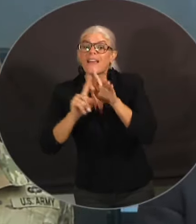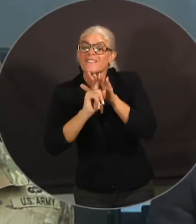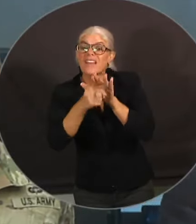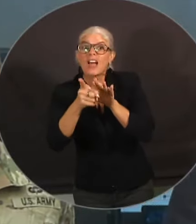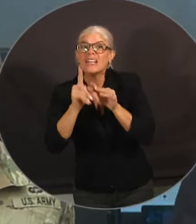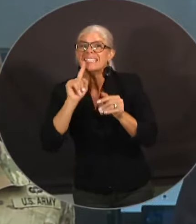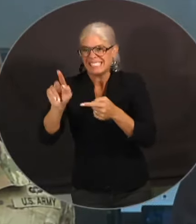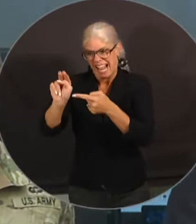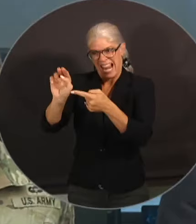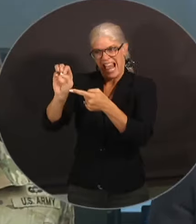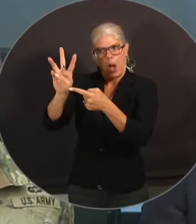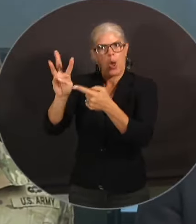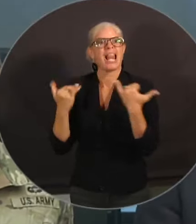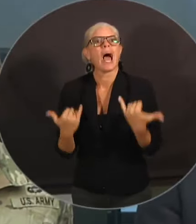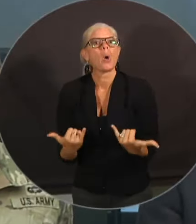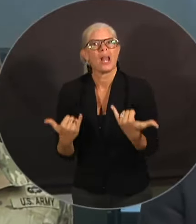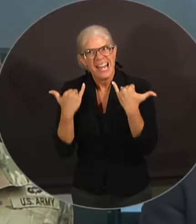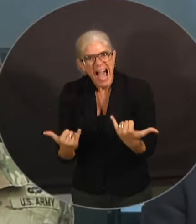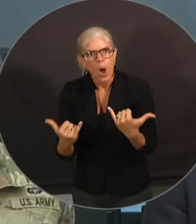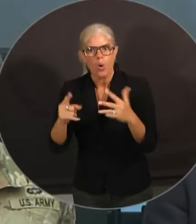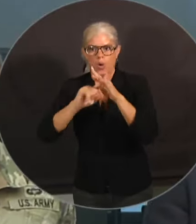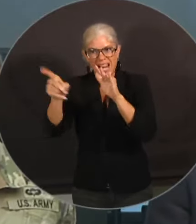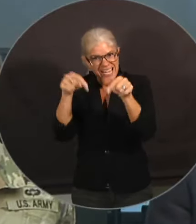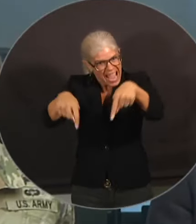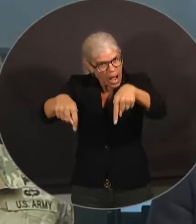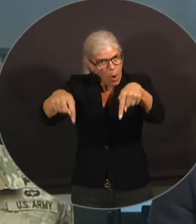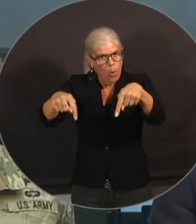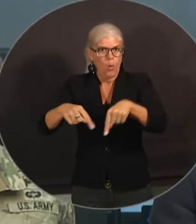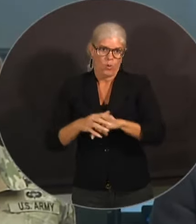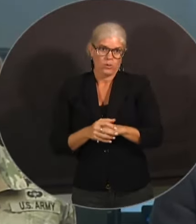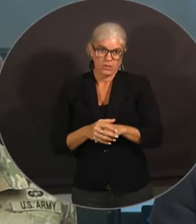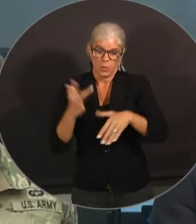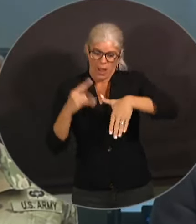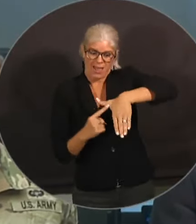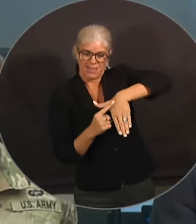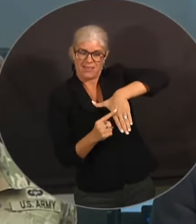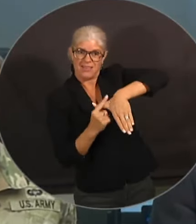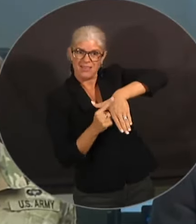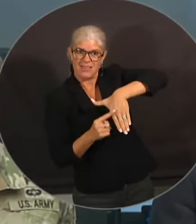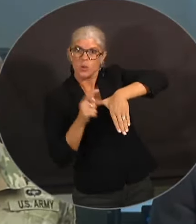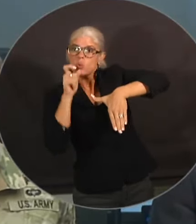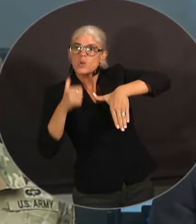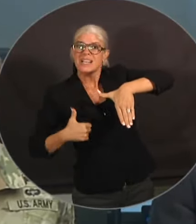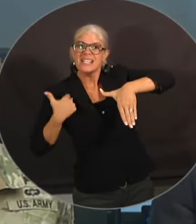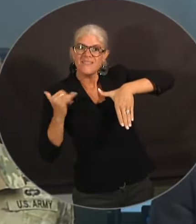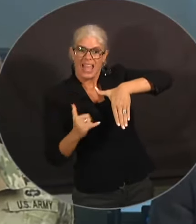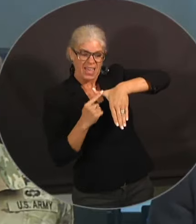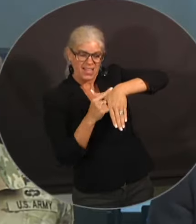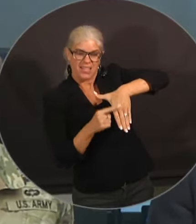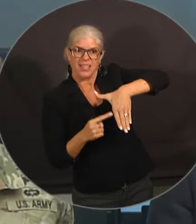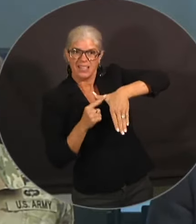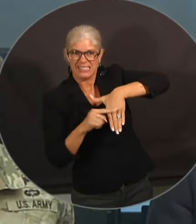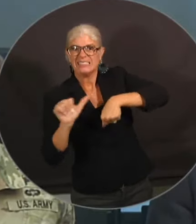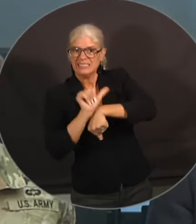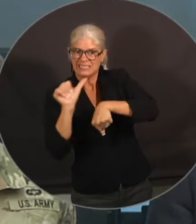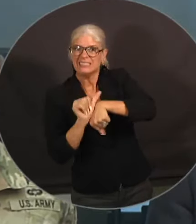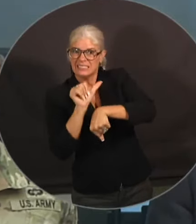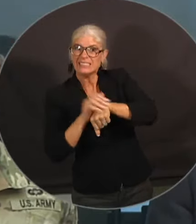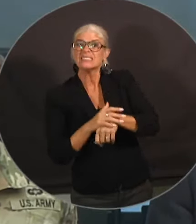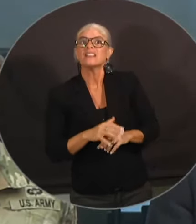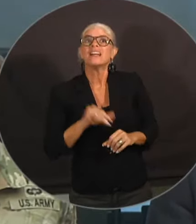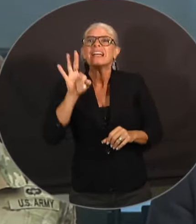to a location. We have shelters across the Big Bend area that are available. So please, if you need that information,